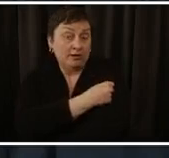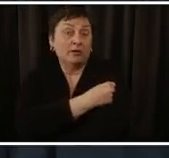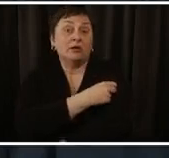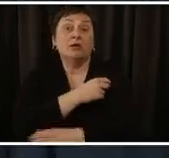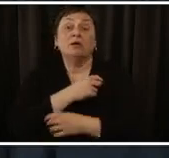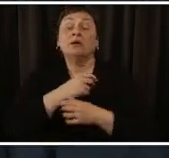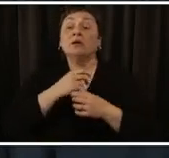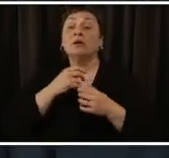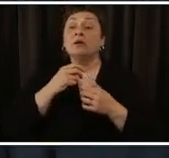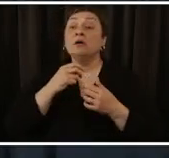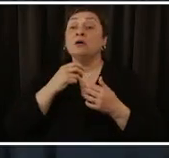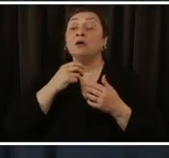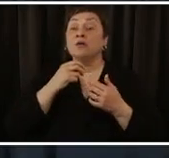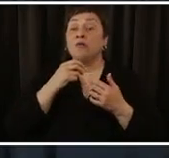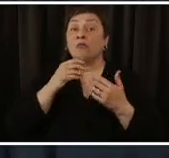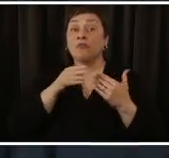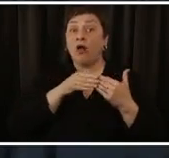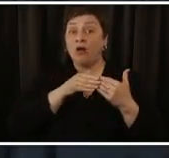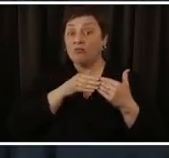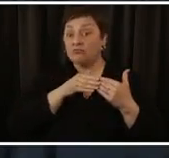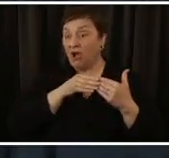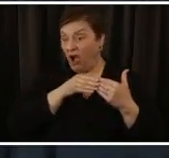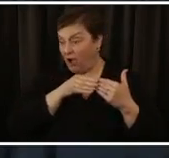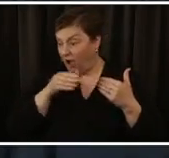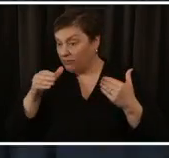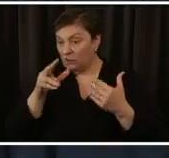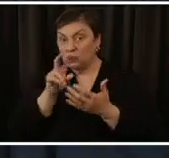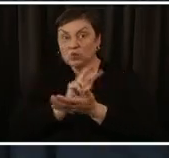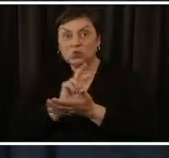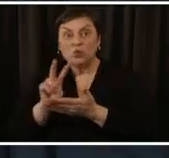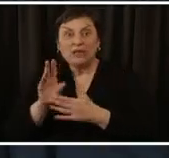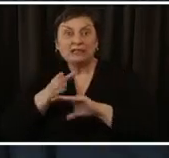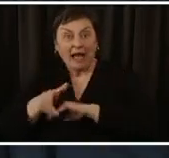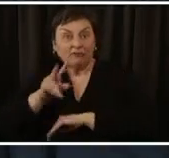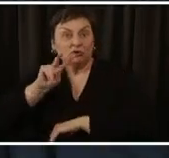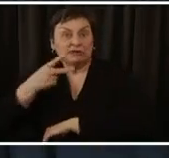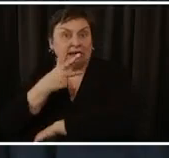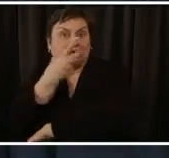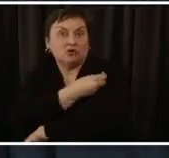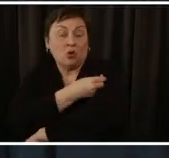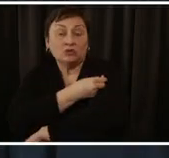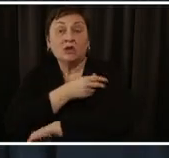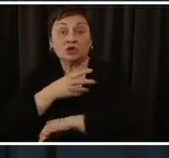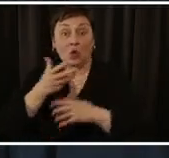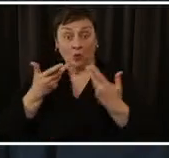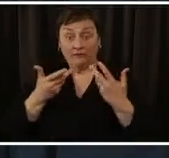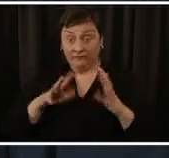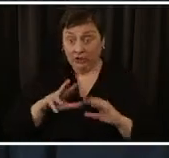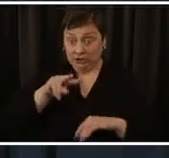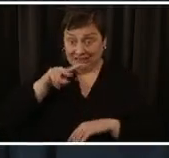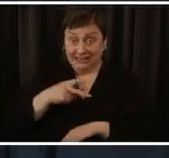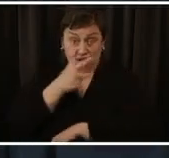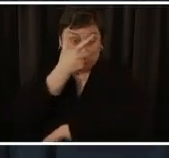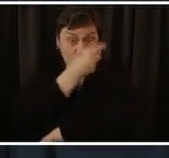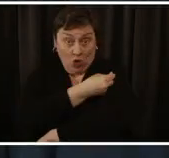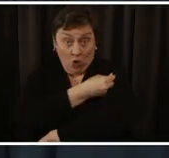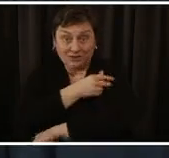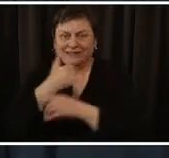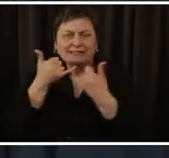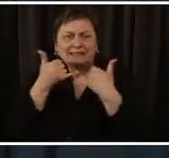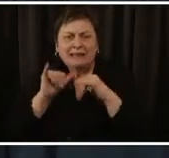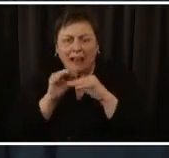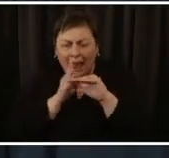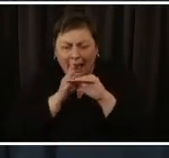weeks, and then all the way through 2 weeks after your second dose, because even the day after you get your second dose, you're considered partially